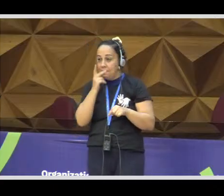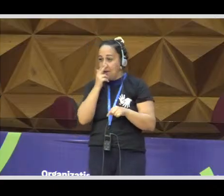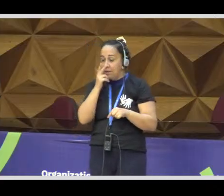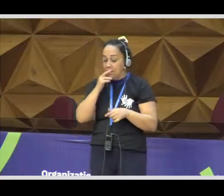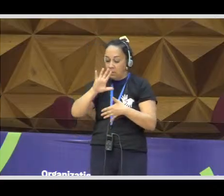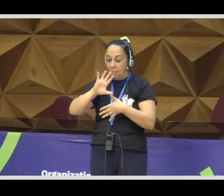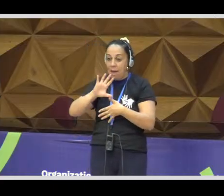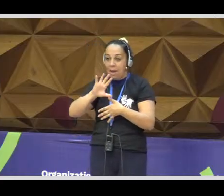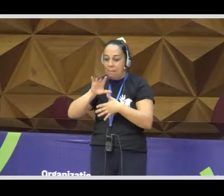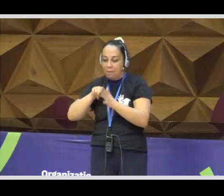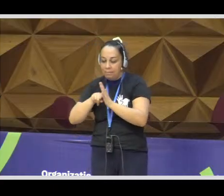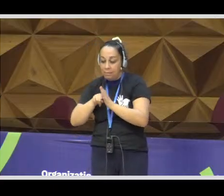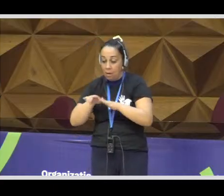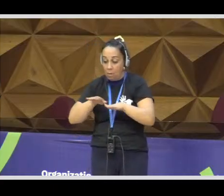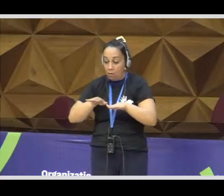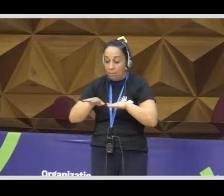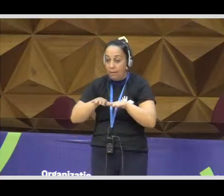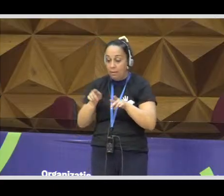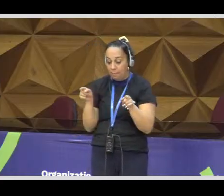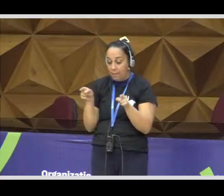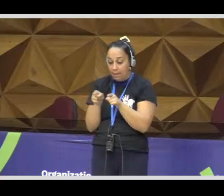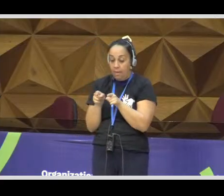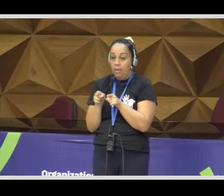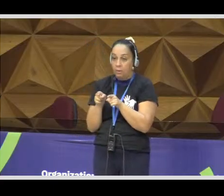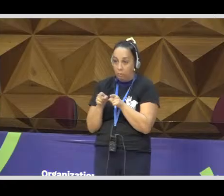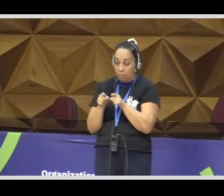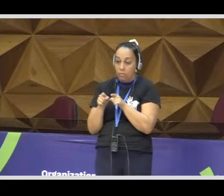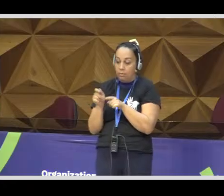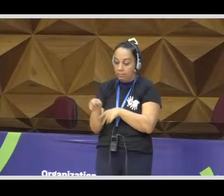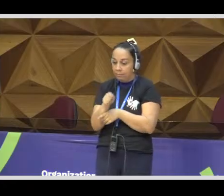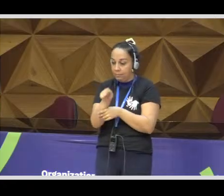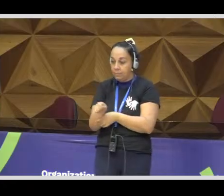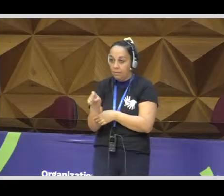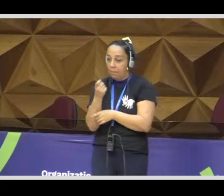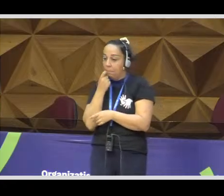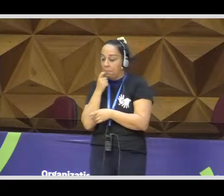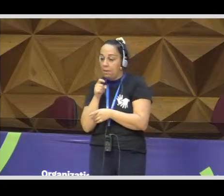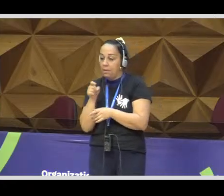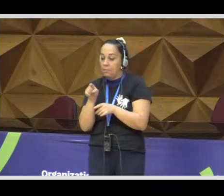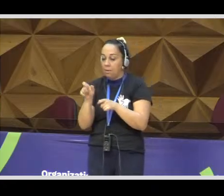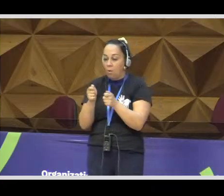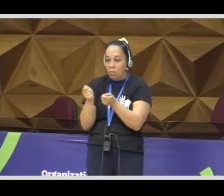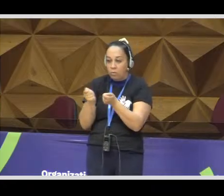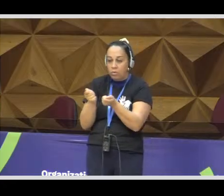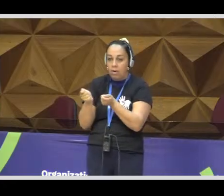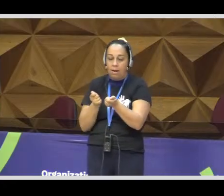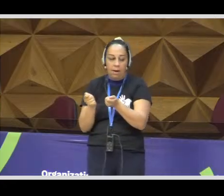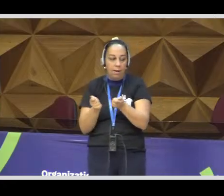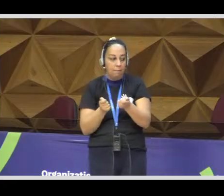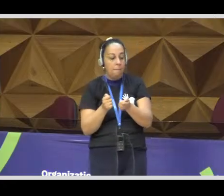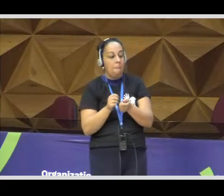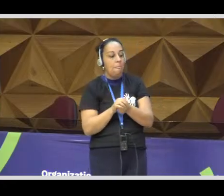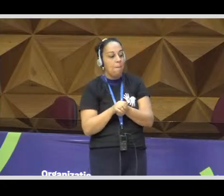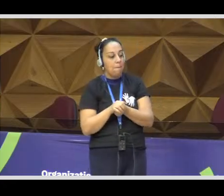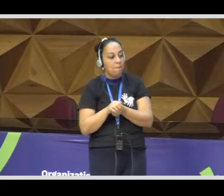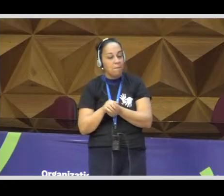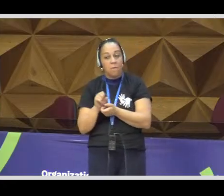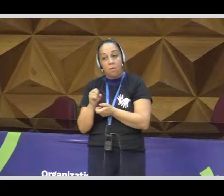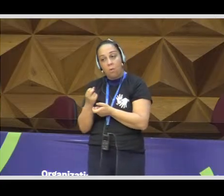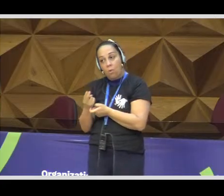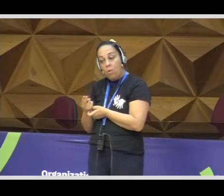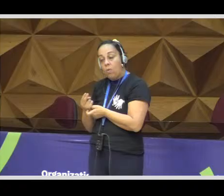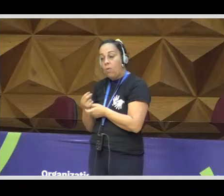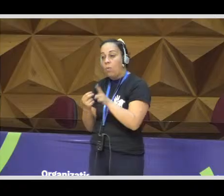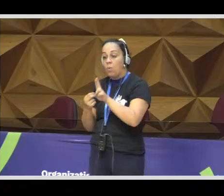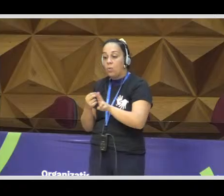small movements to control this application. Or maybe I can use something about the physical environment to help me